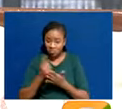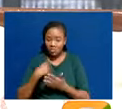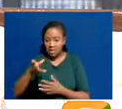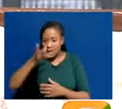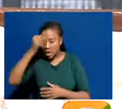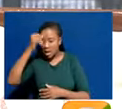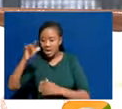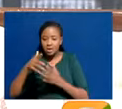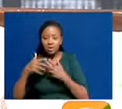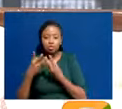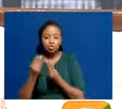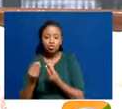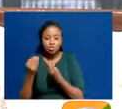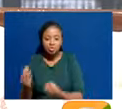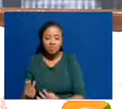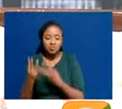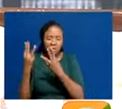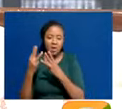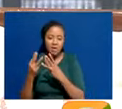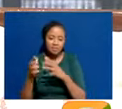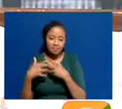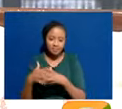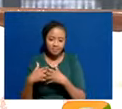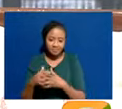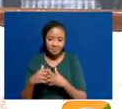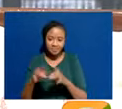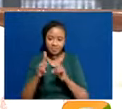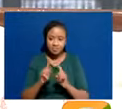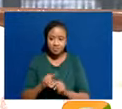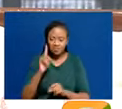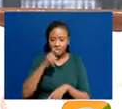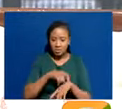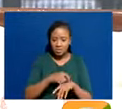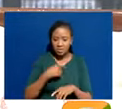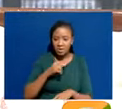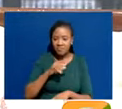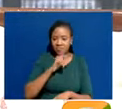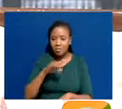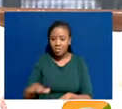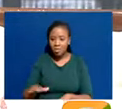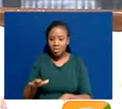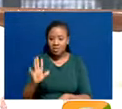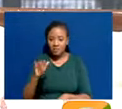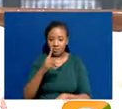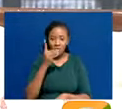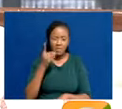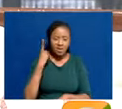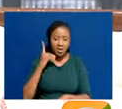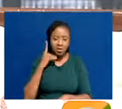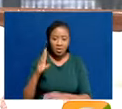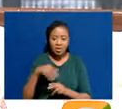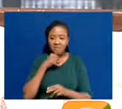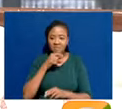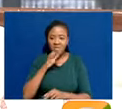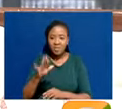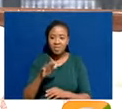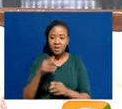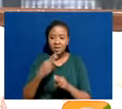There's a time there was a competition at Konza. I took a young boy, 6-year-old, from Dandora. His dad is called Jefu. He's part of my